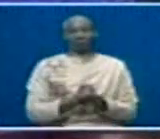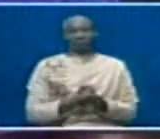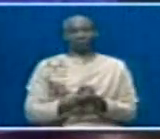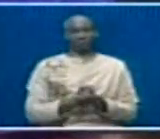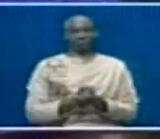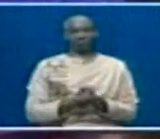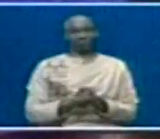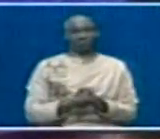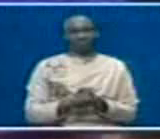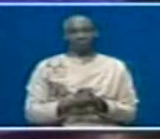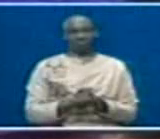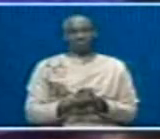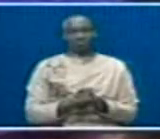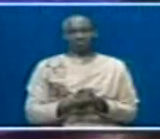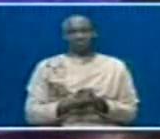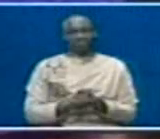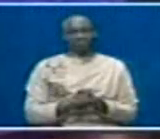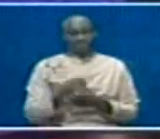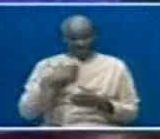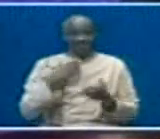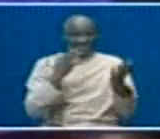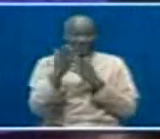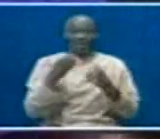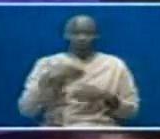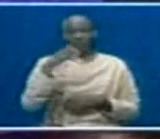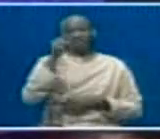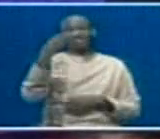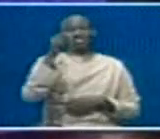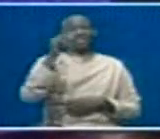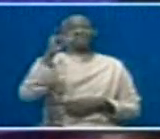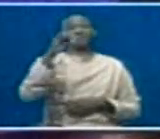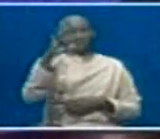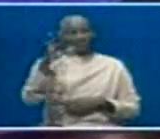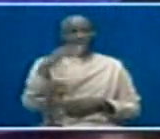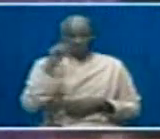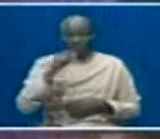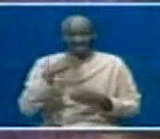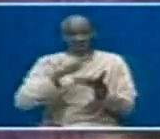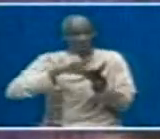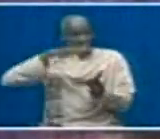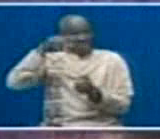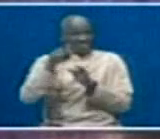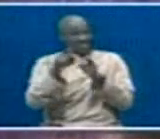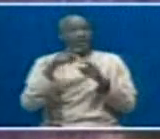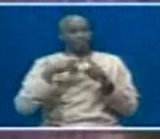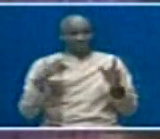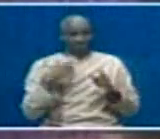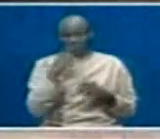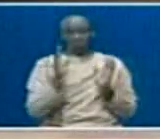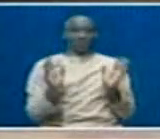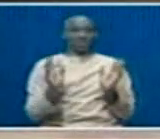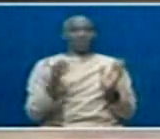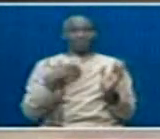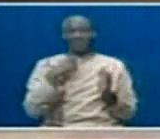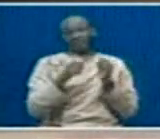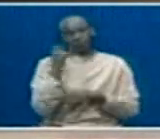You're royalty, Sal. You know, I'm a son of a Sharif, which people tend to glorify you a little bit by wanting to kiss your hand, which